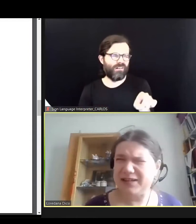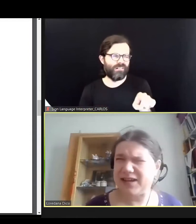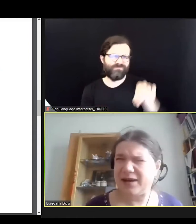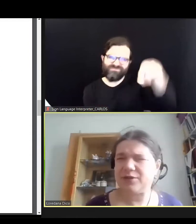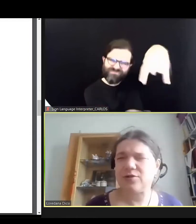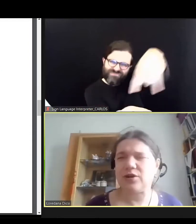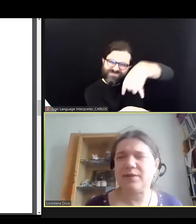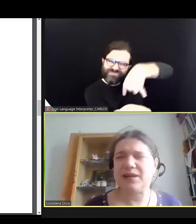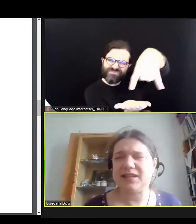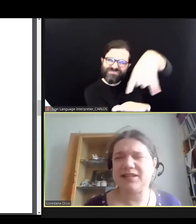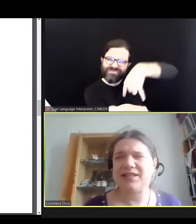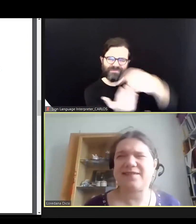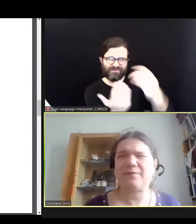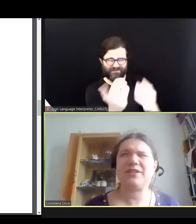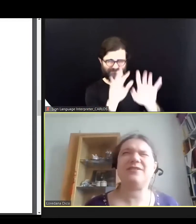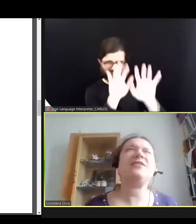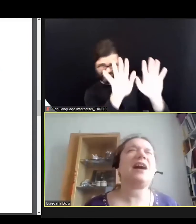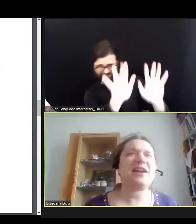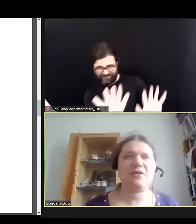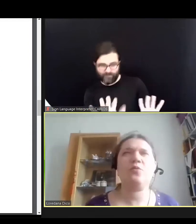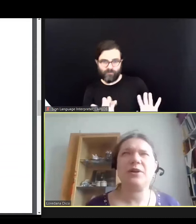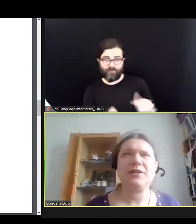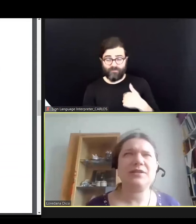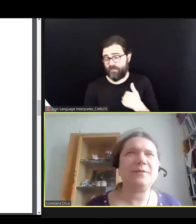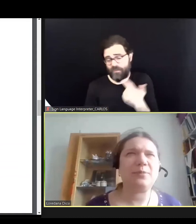the time you were supposed to work.